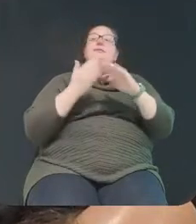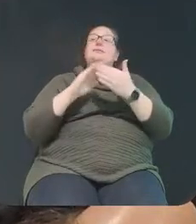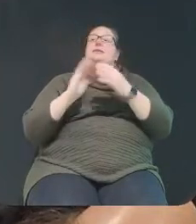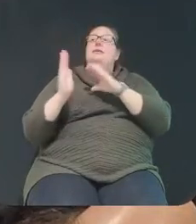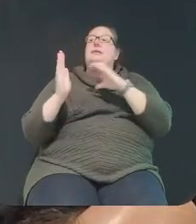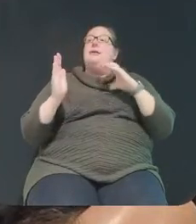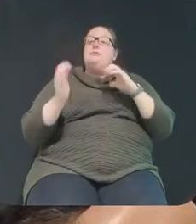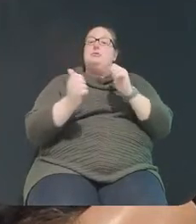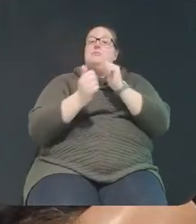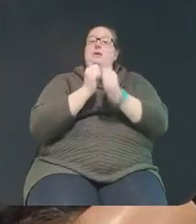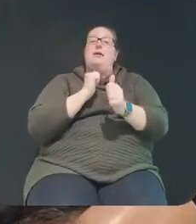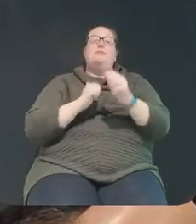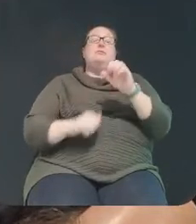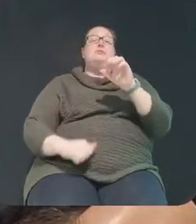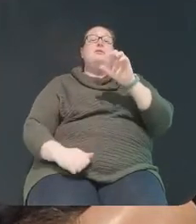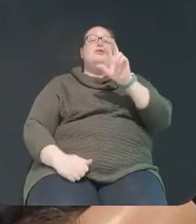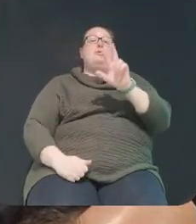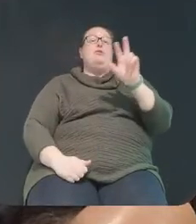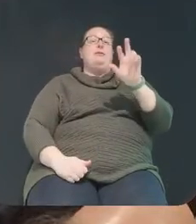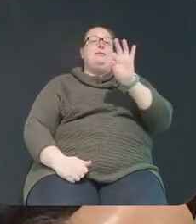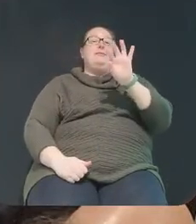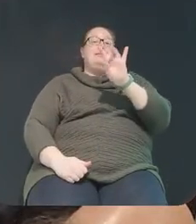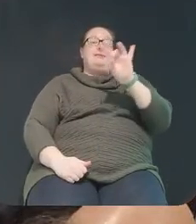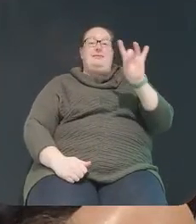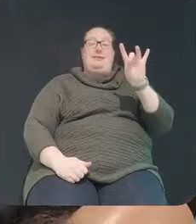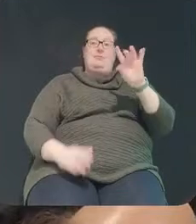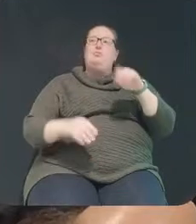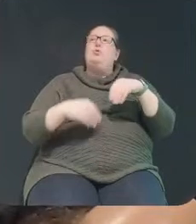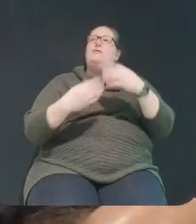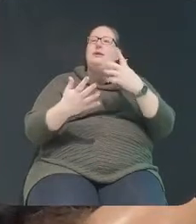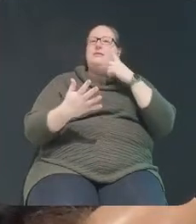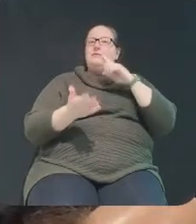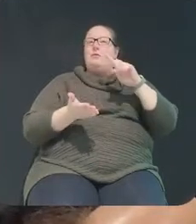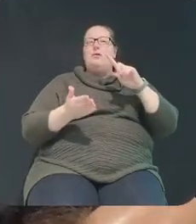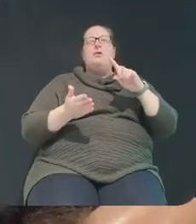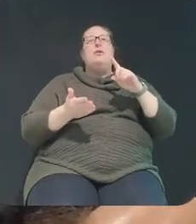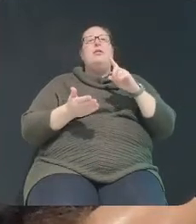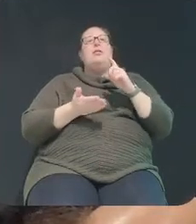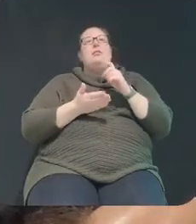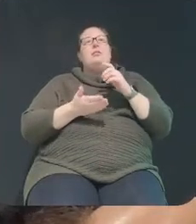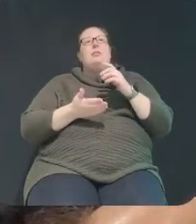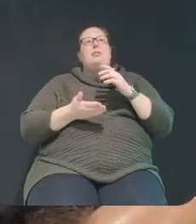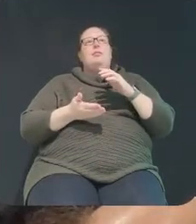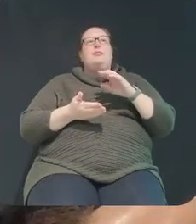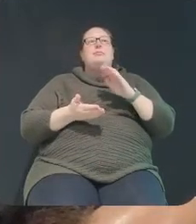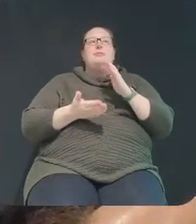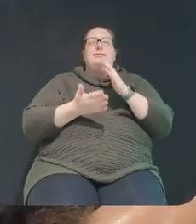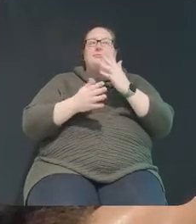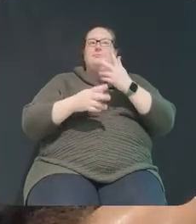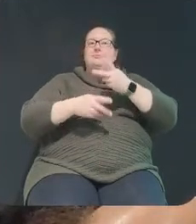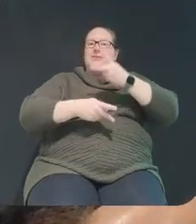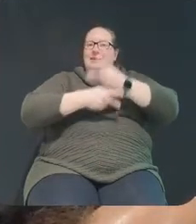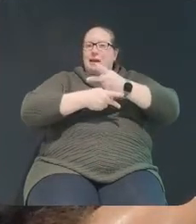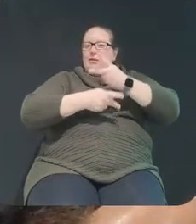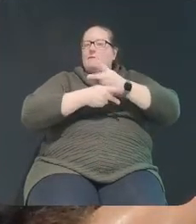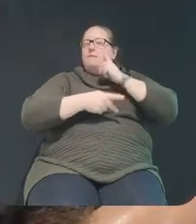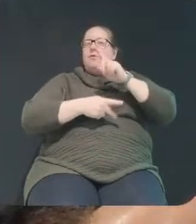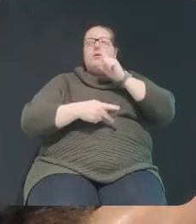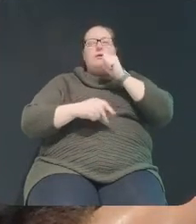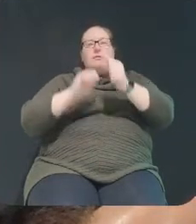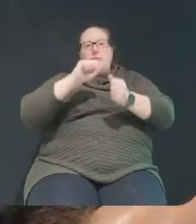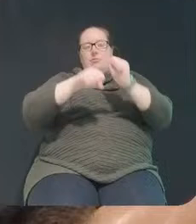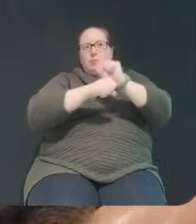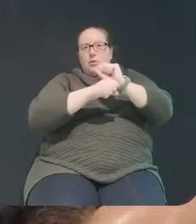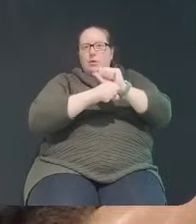Ordinance 33988, providing for the, quote, relief and care of the unemployed of Seattle to take effect